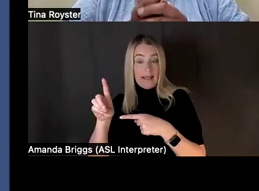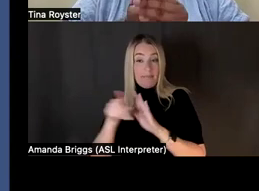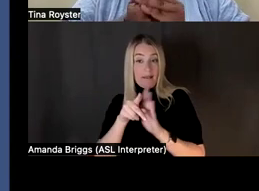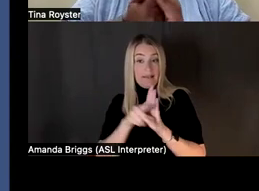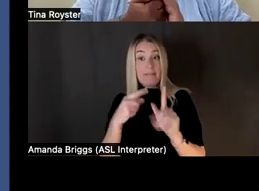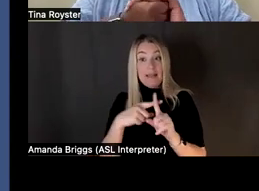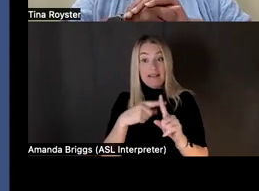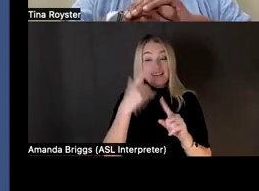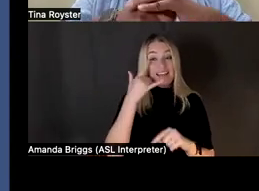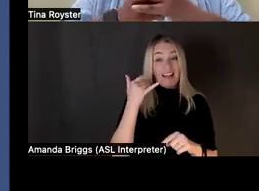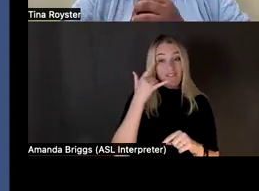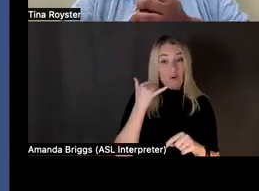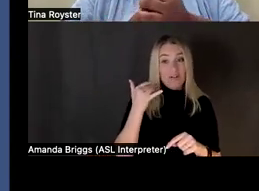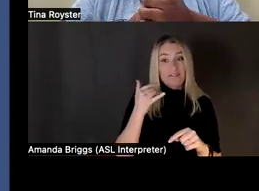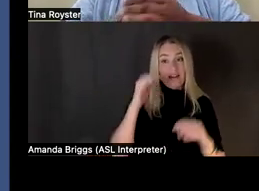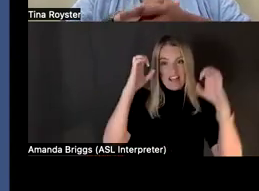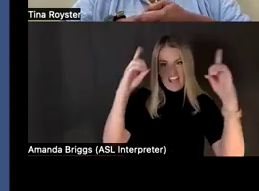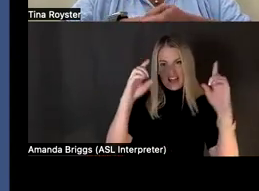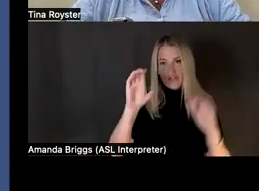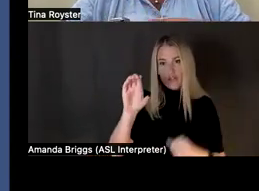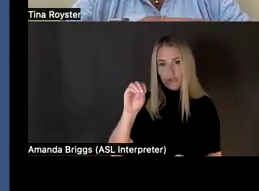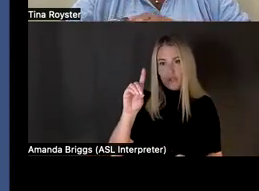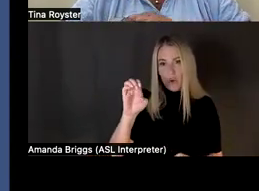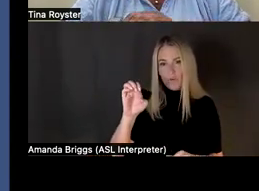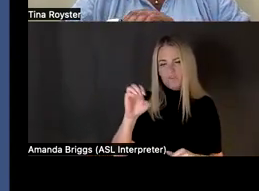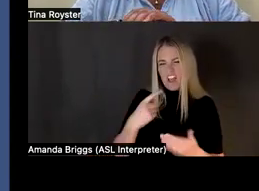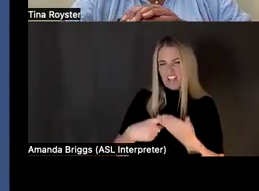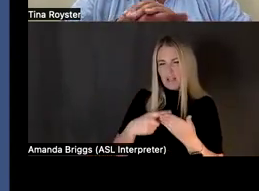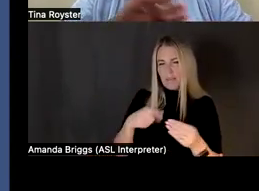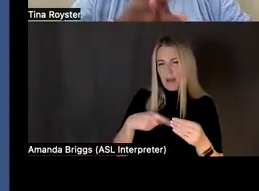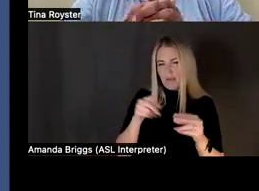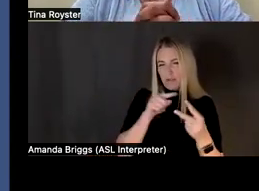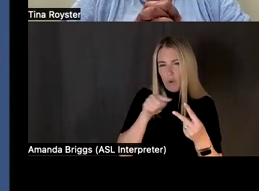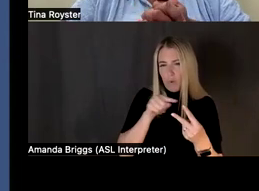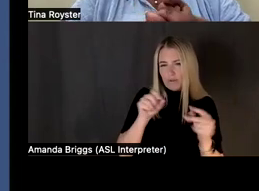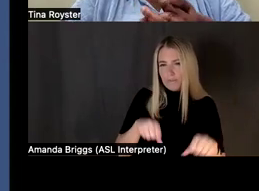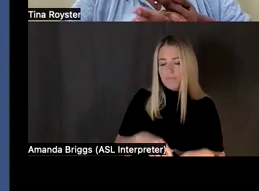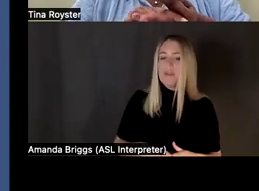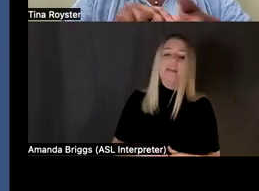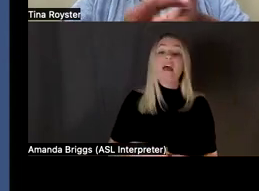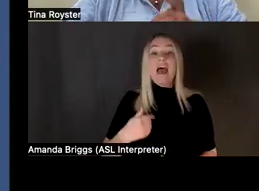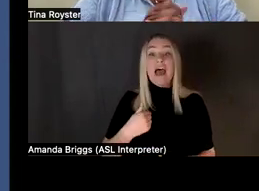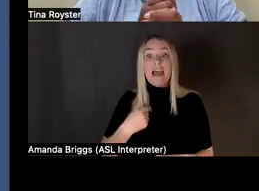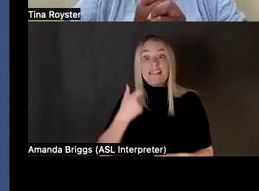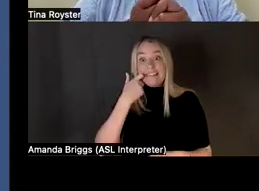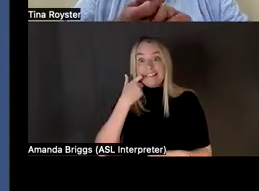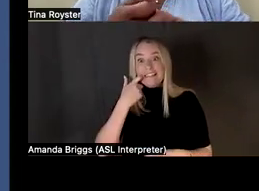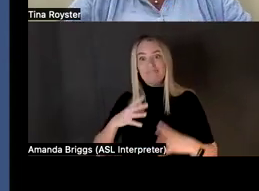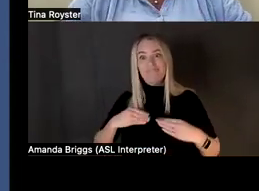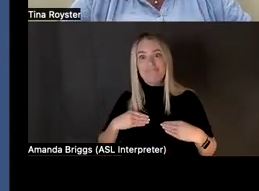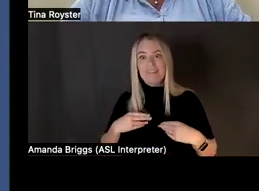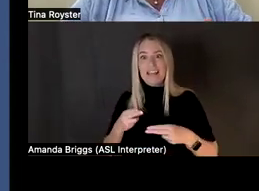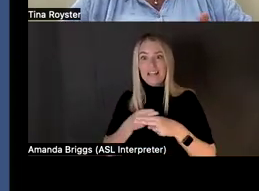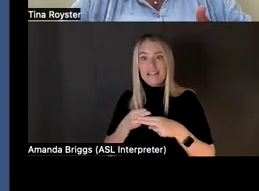Ed Code, right? So, and this, although, I was just recently named the interim principal, I've been involved in